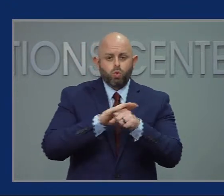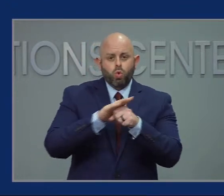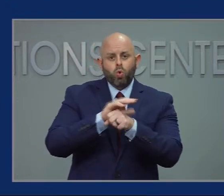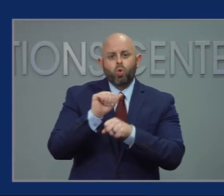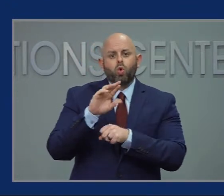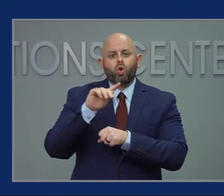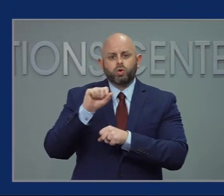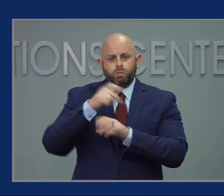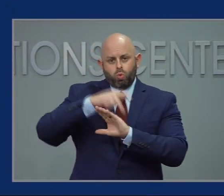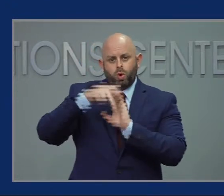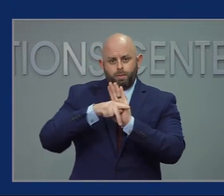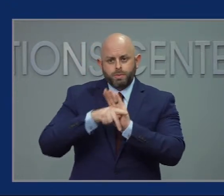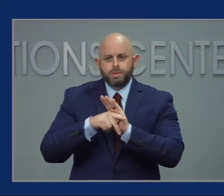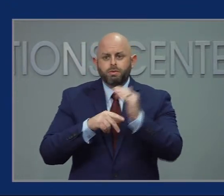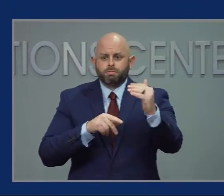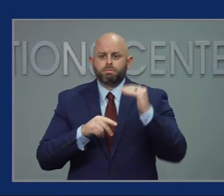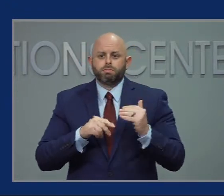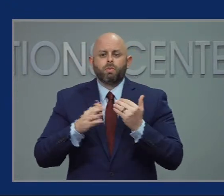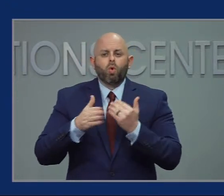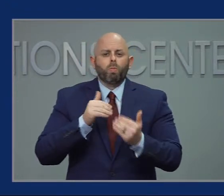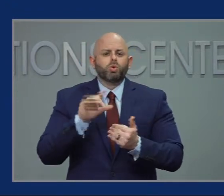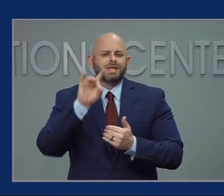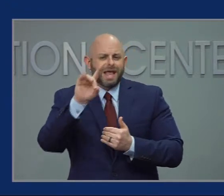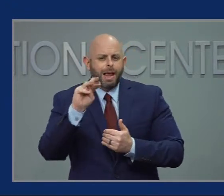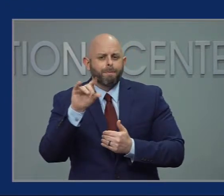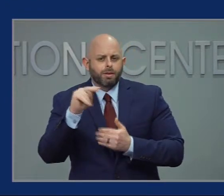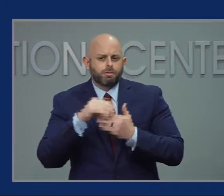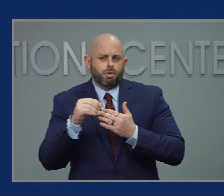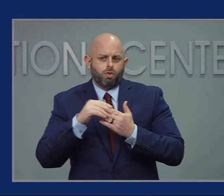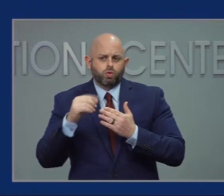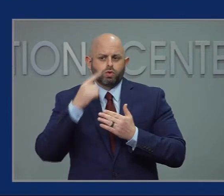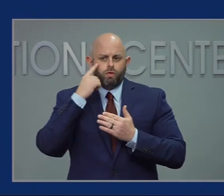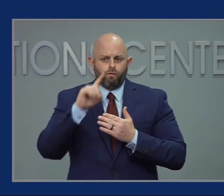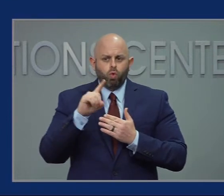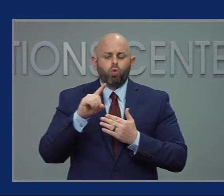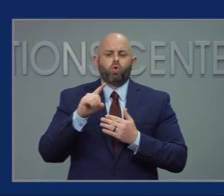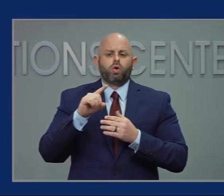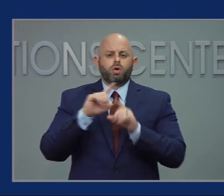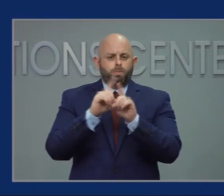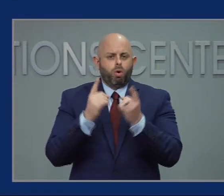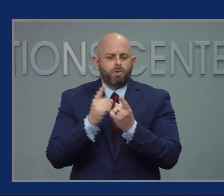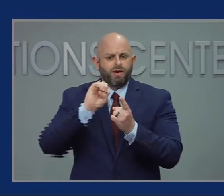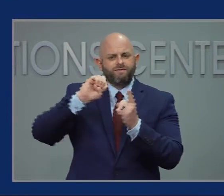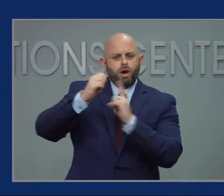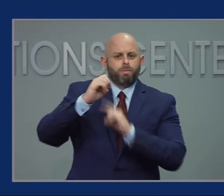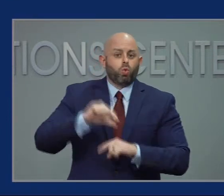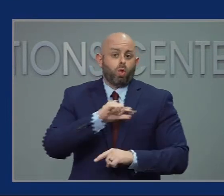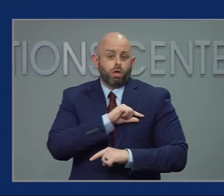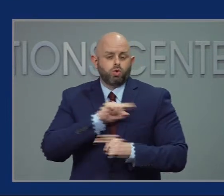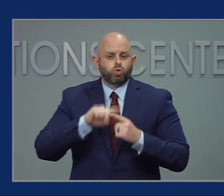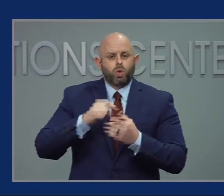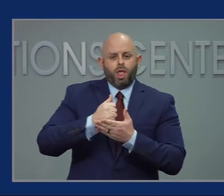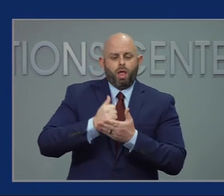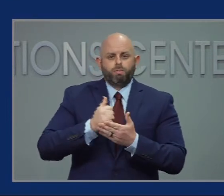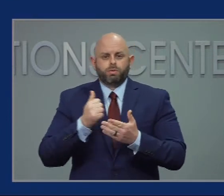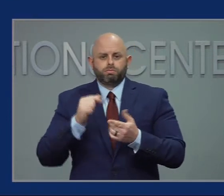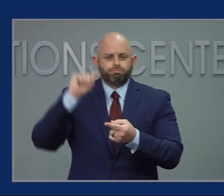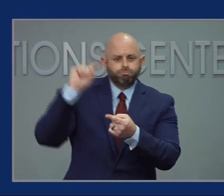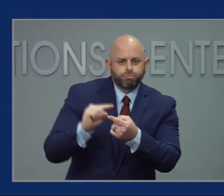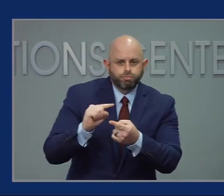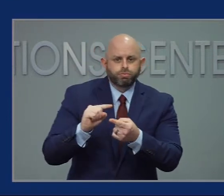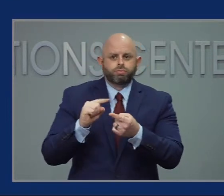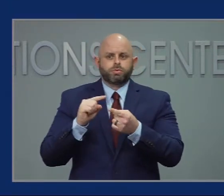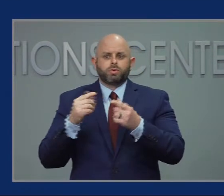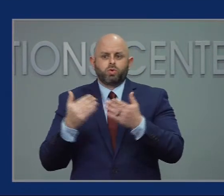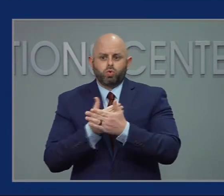arts programs, and almost $8 million in the Department of Environmental Quality to mitigate emerging